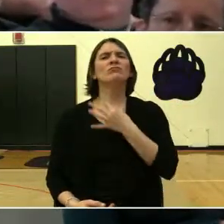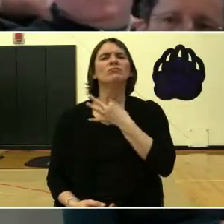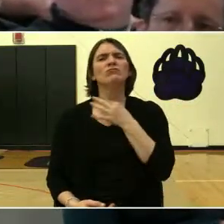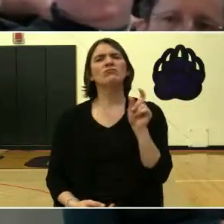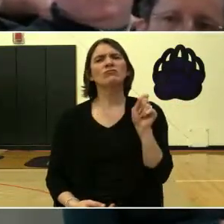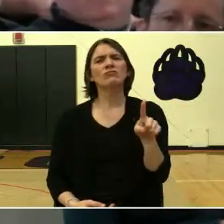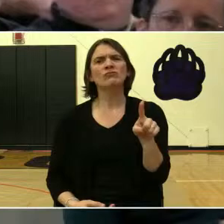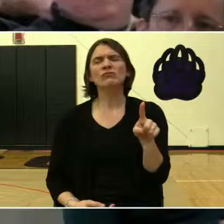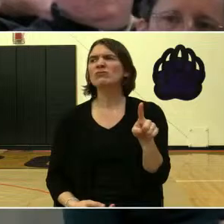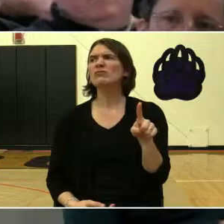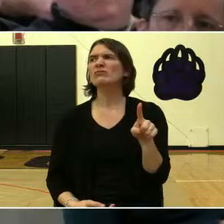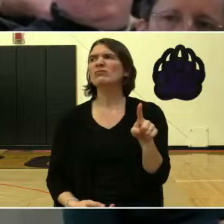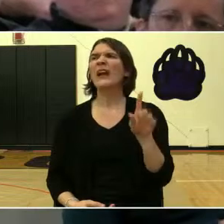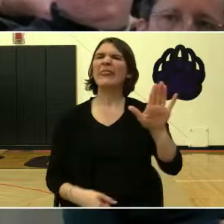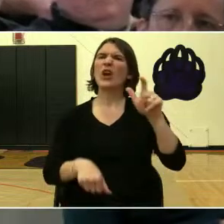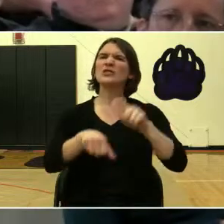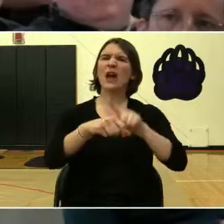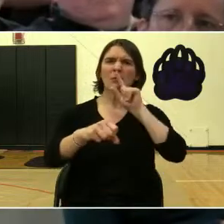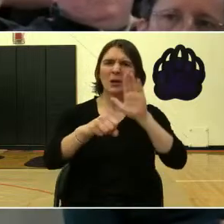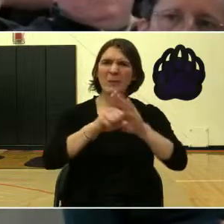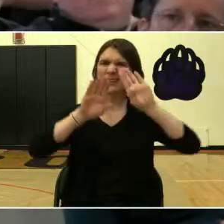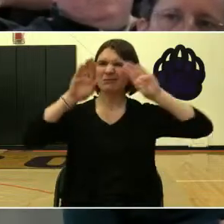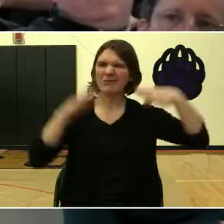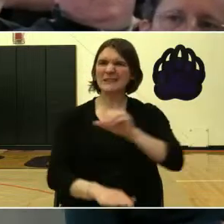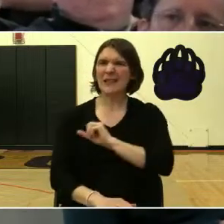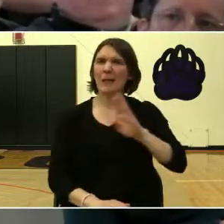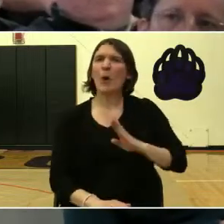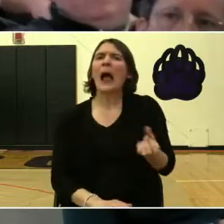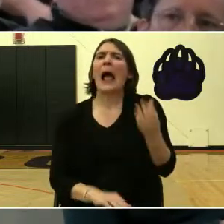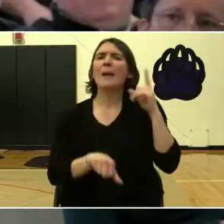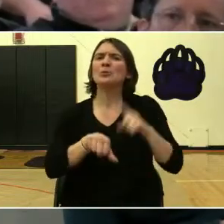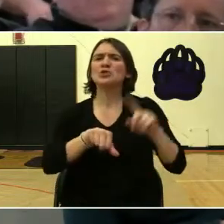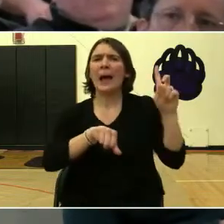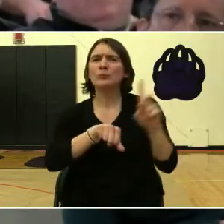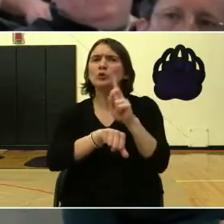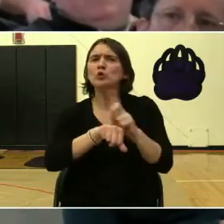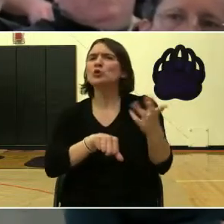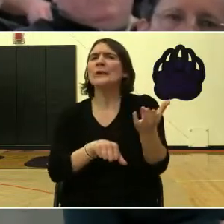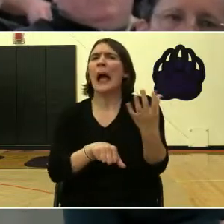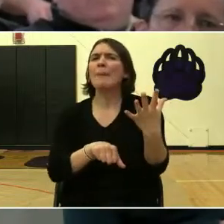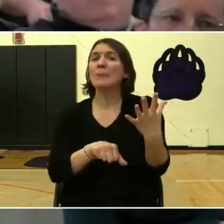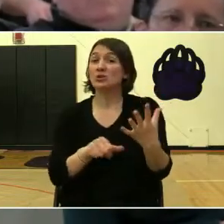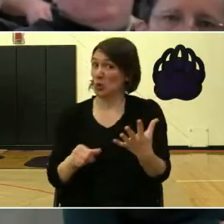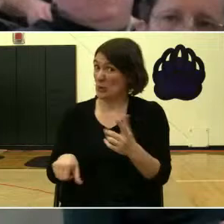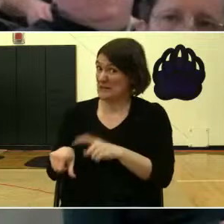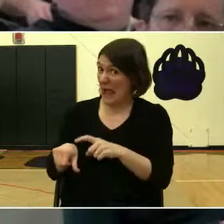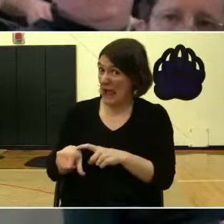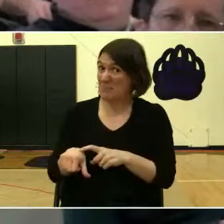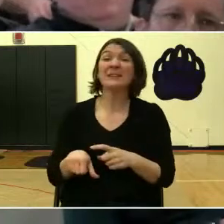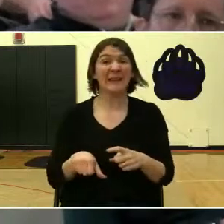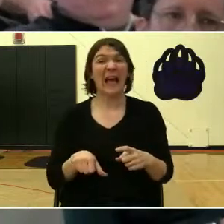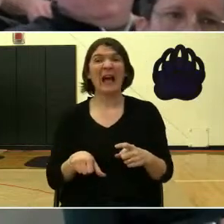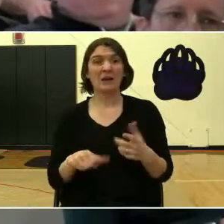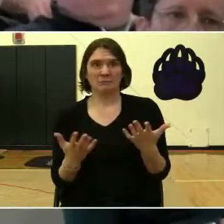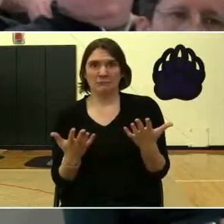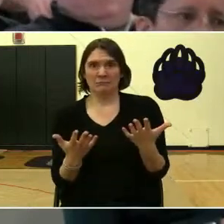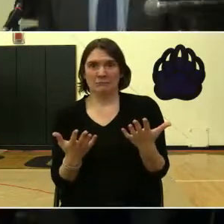is um how much of their time is dedicated to select board duties how much time